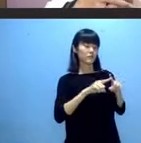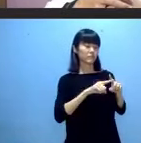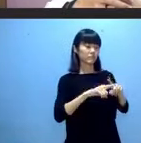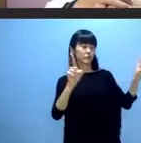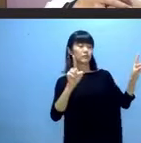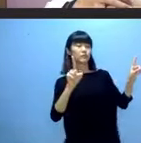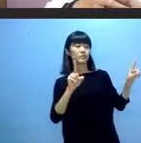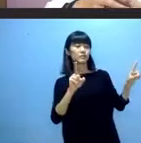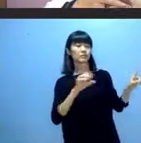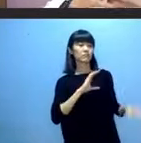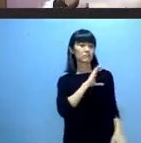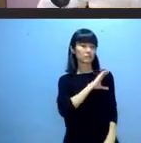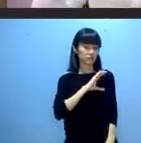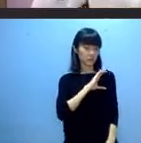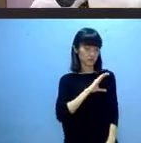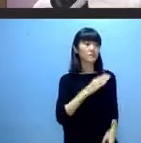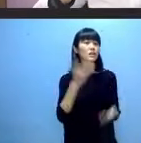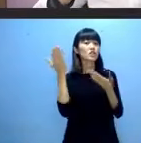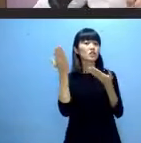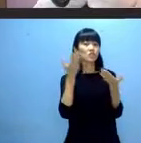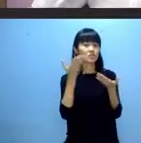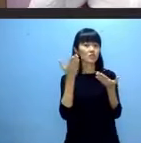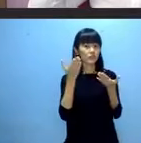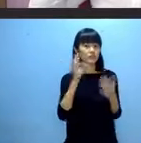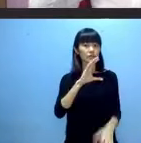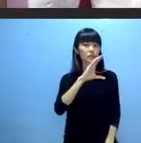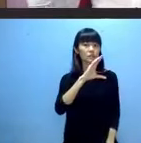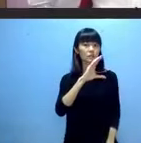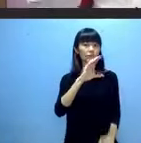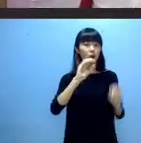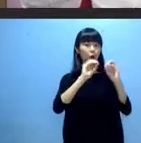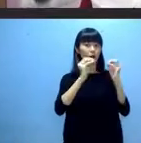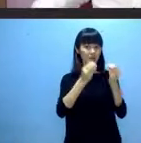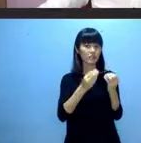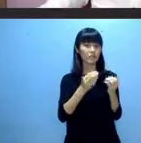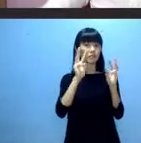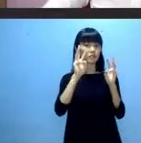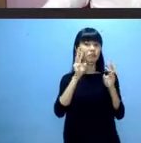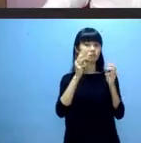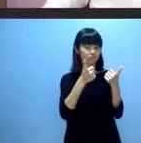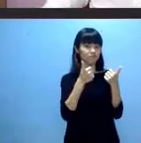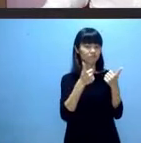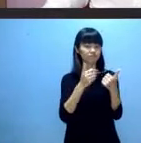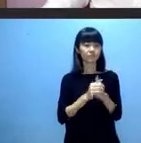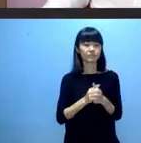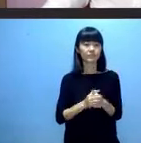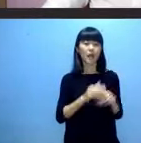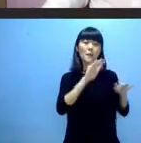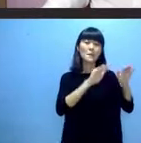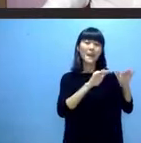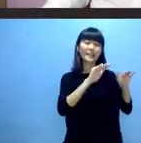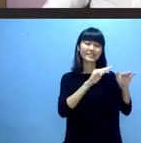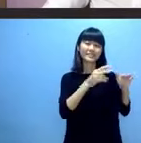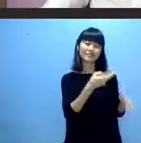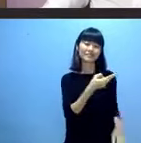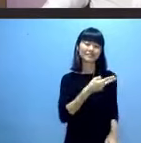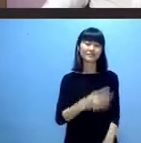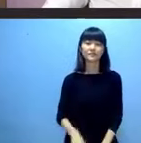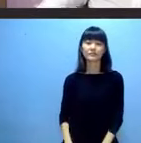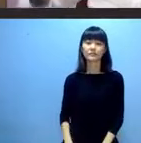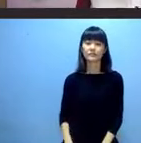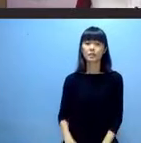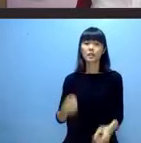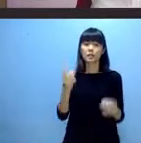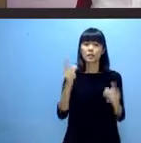serves an organization well, right? Because you balance each other off. Now, the questions are coming fast and furious. Thank you very much, everyone, for